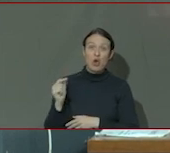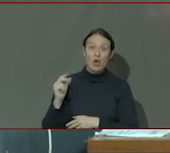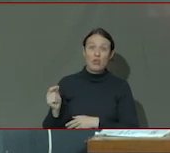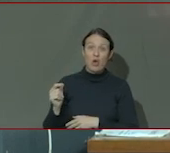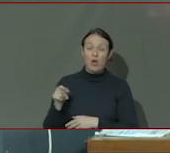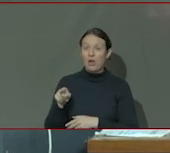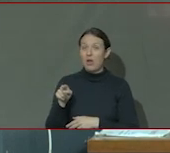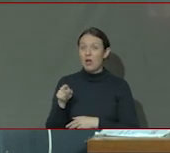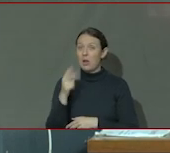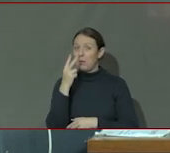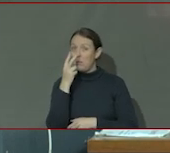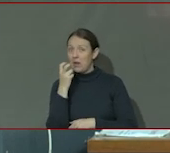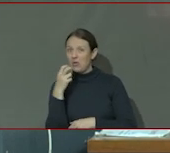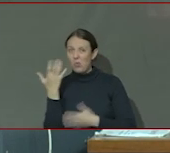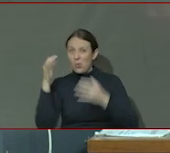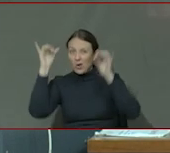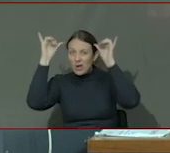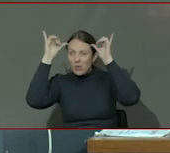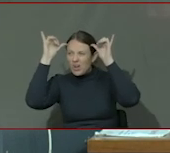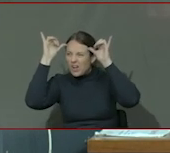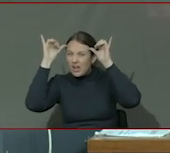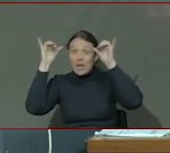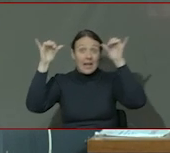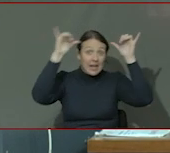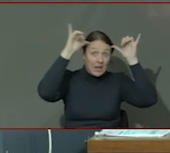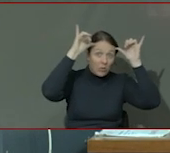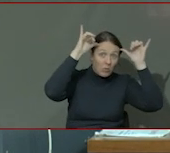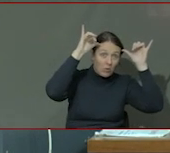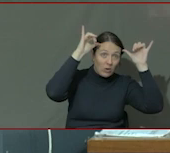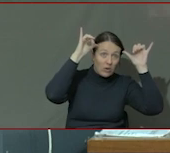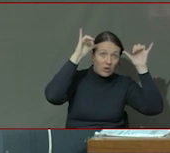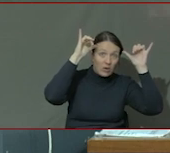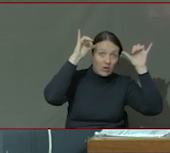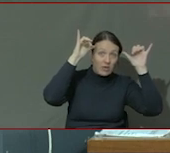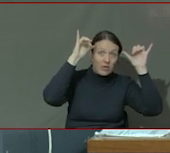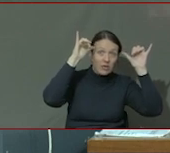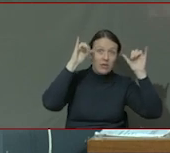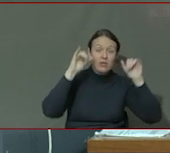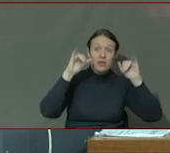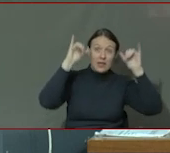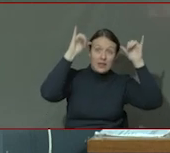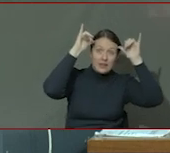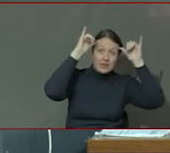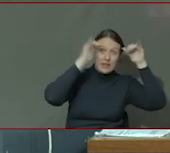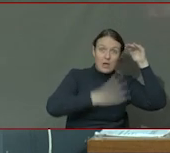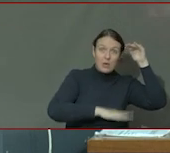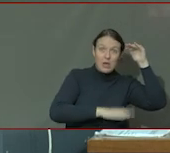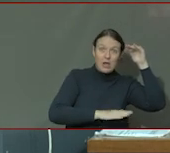black cow there. No, the cow is the darker one at the bottom.